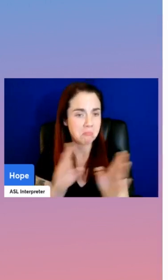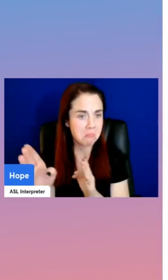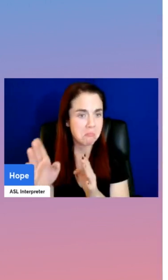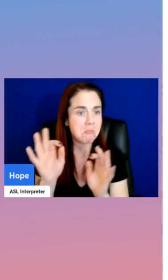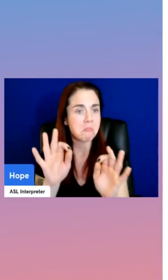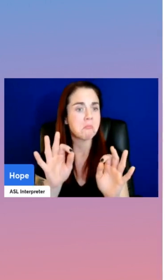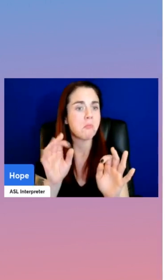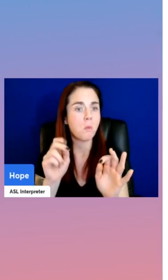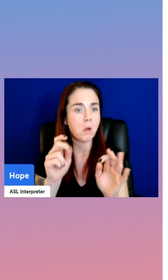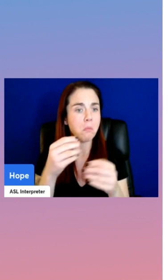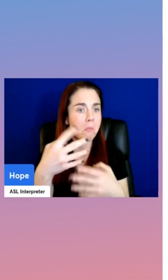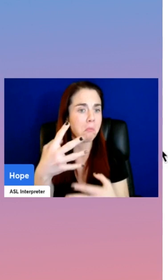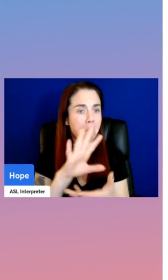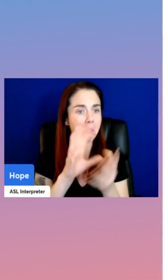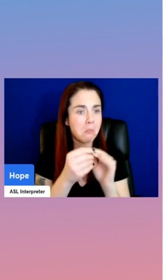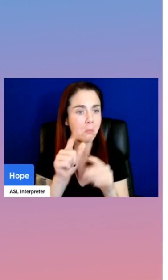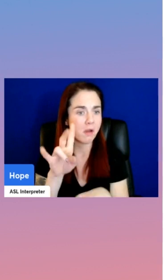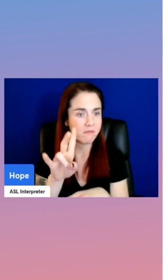27